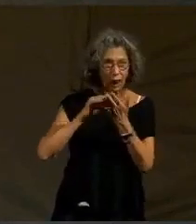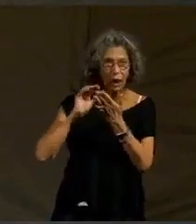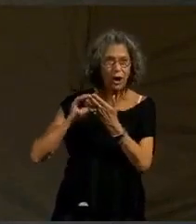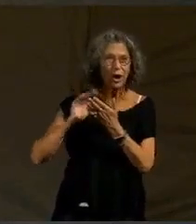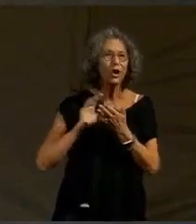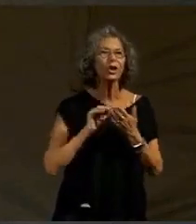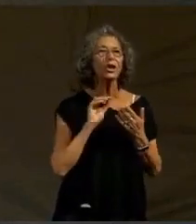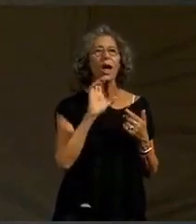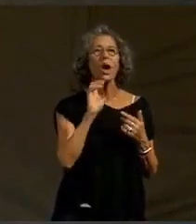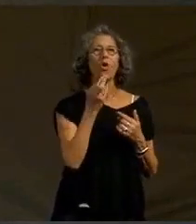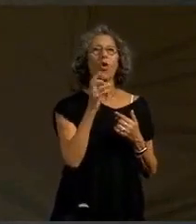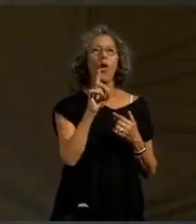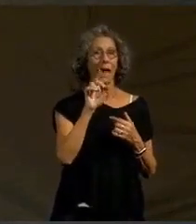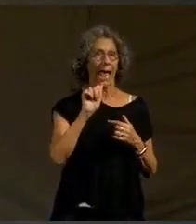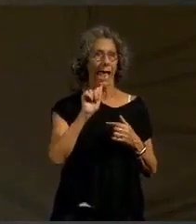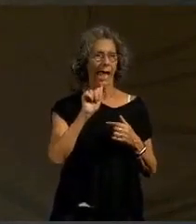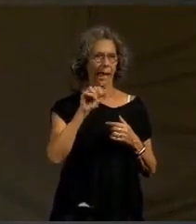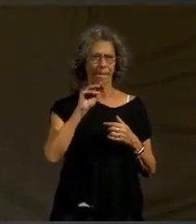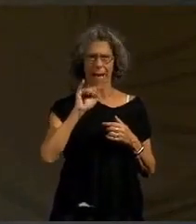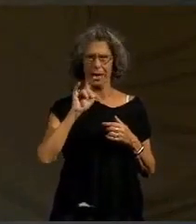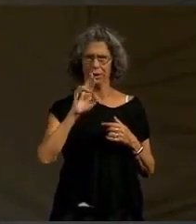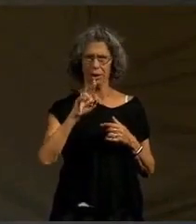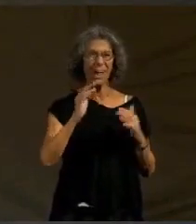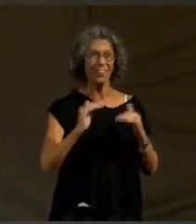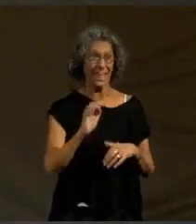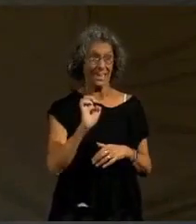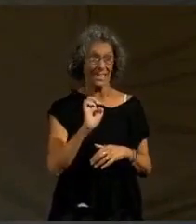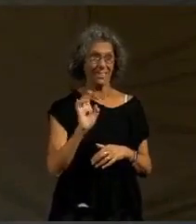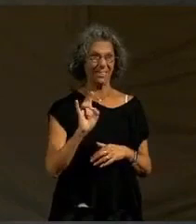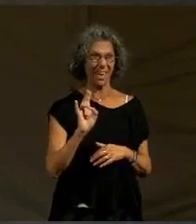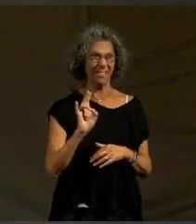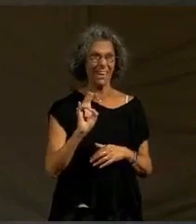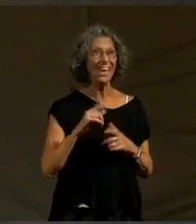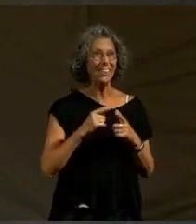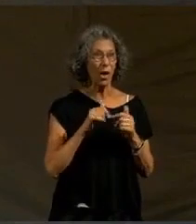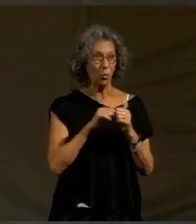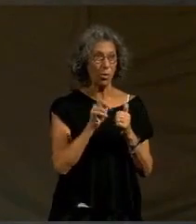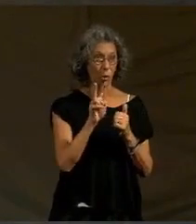was an E7. And with those two chords, I learned my first great song.